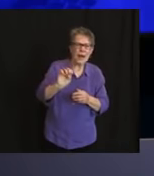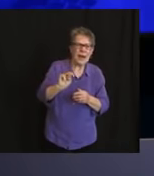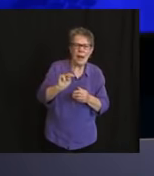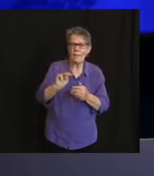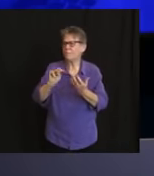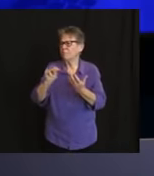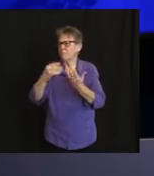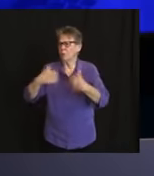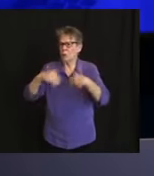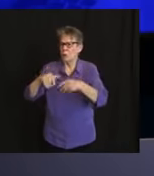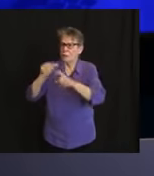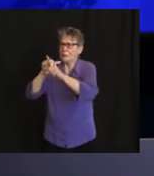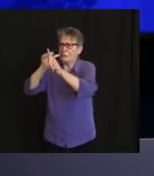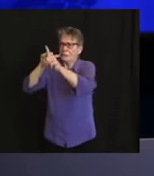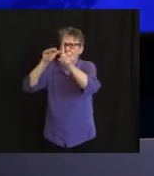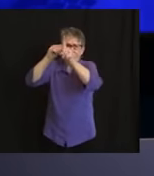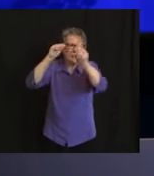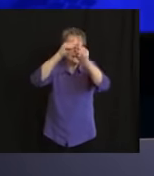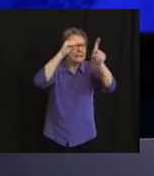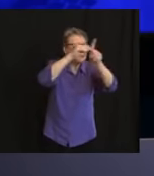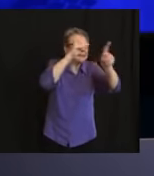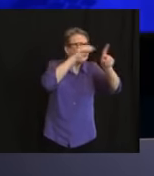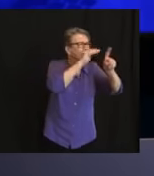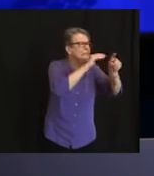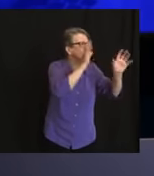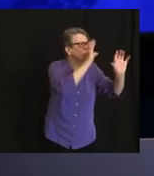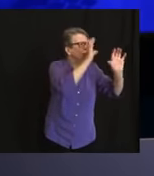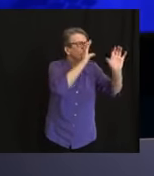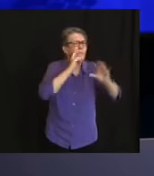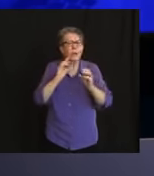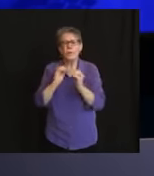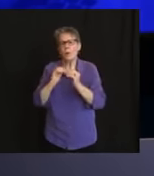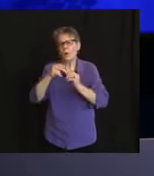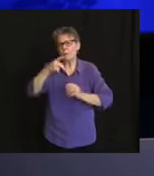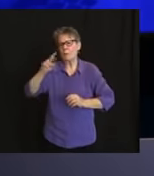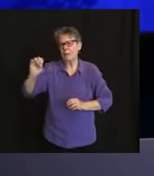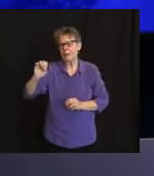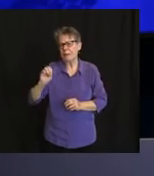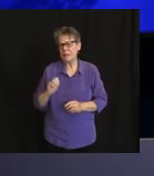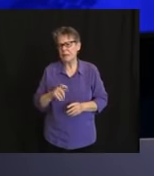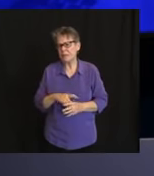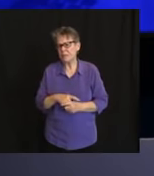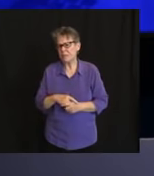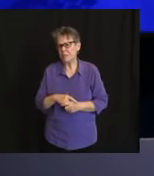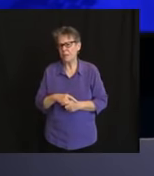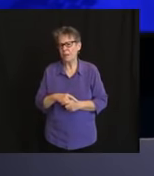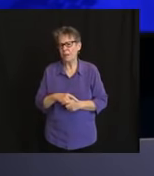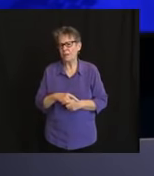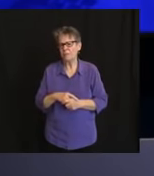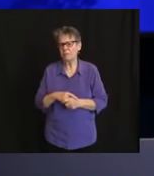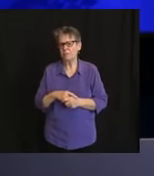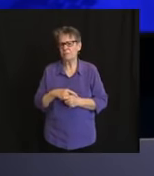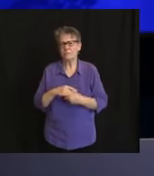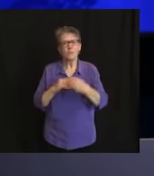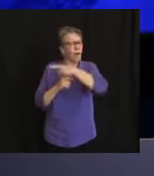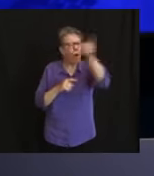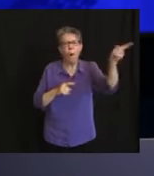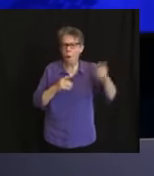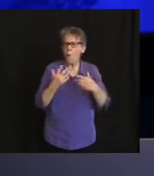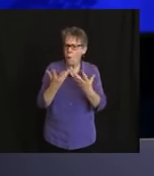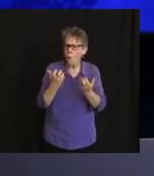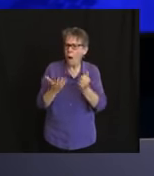and coordinate this effort. And day in and day out, all of them step up and do their job to support this effort. So I just didn't want today